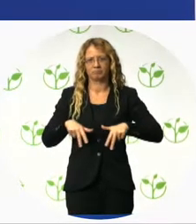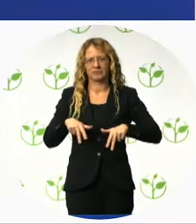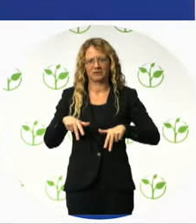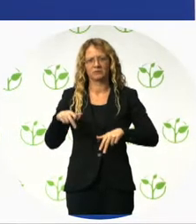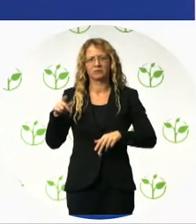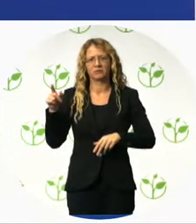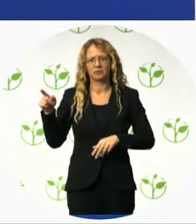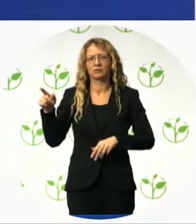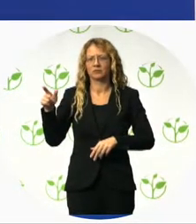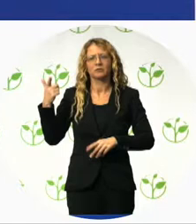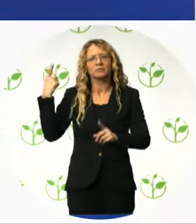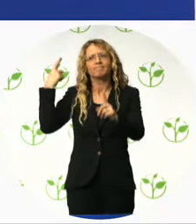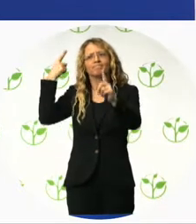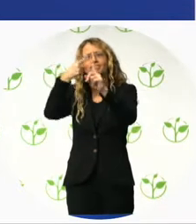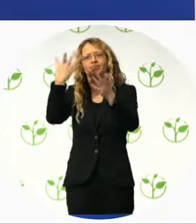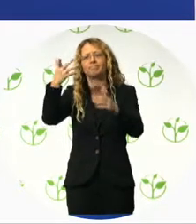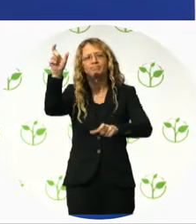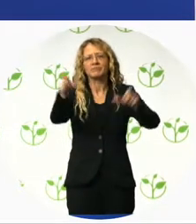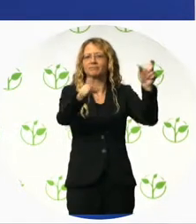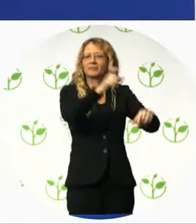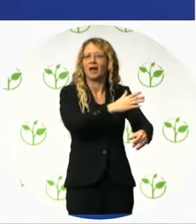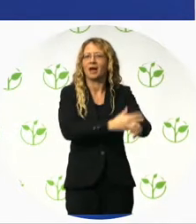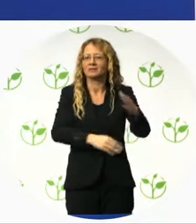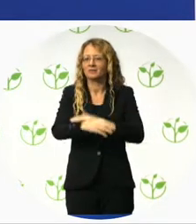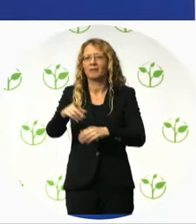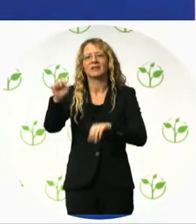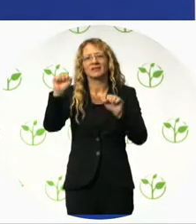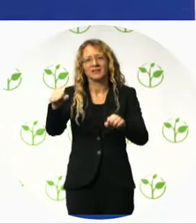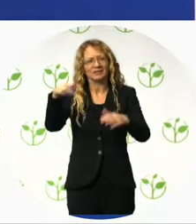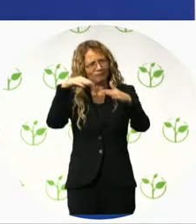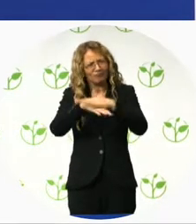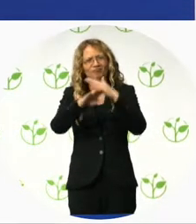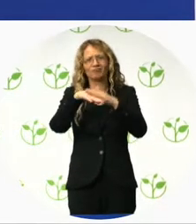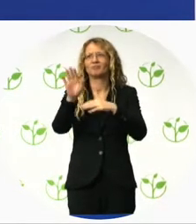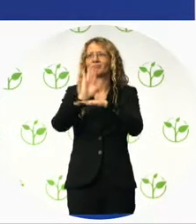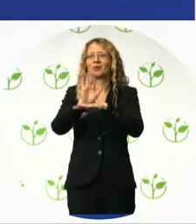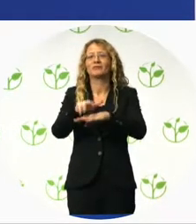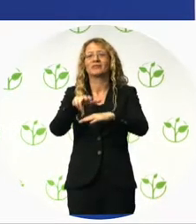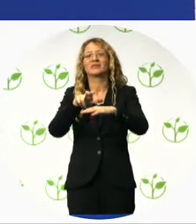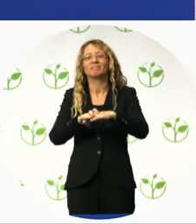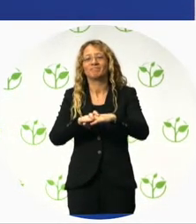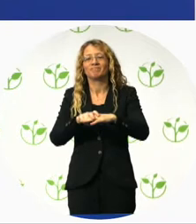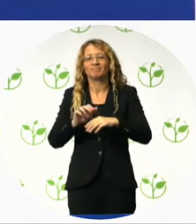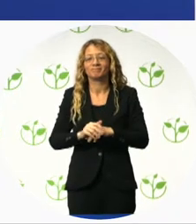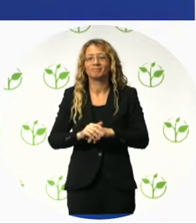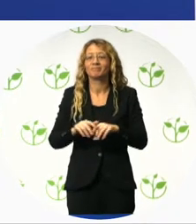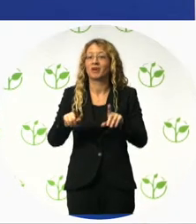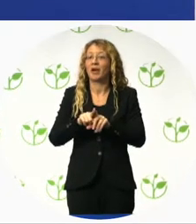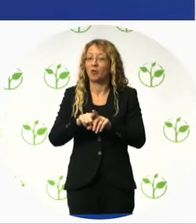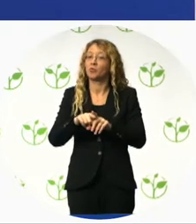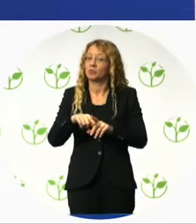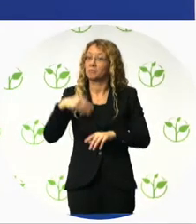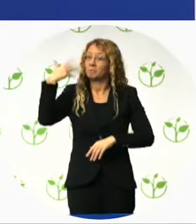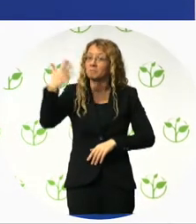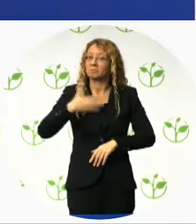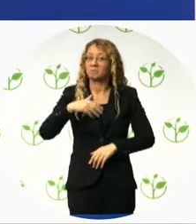In the future, we want to have an application so that everyone can access to the movie theaters no matter where they are